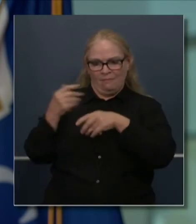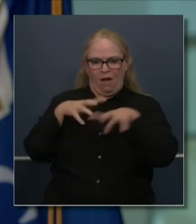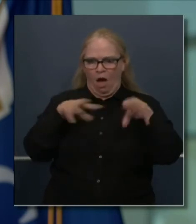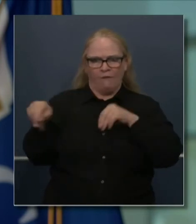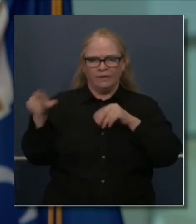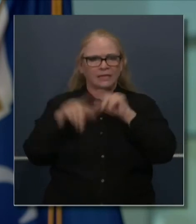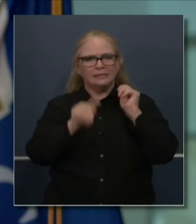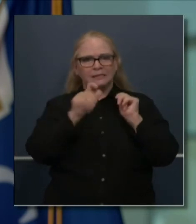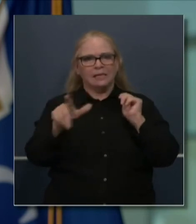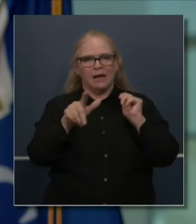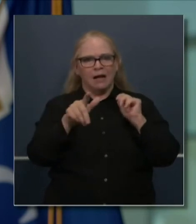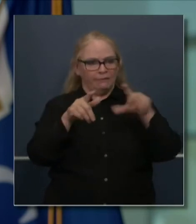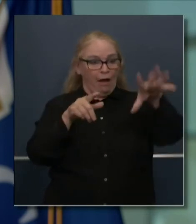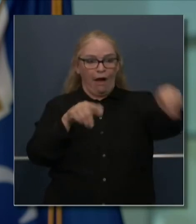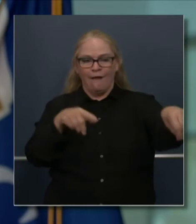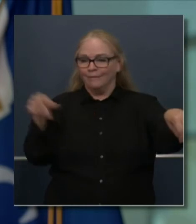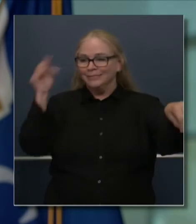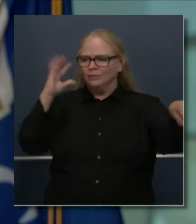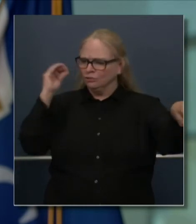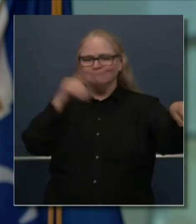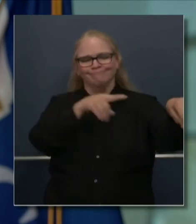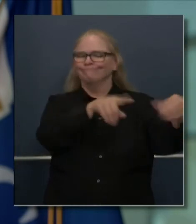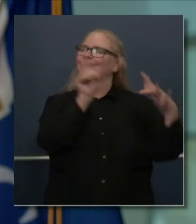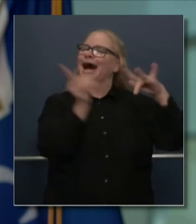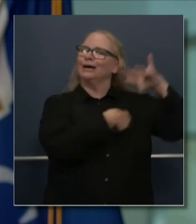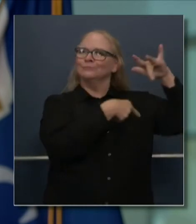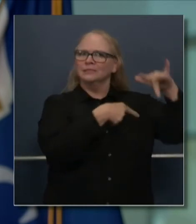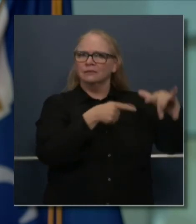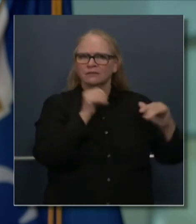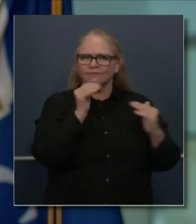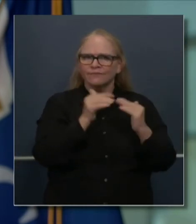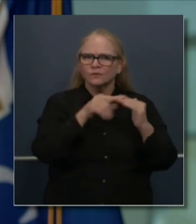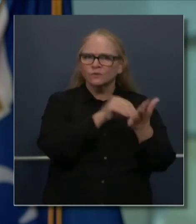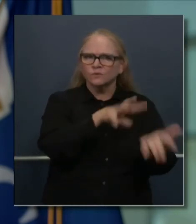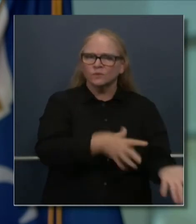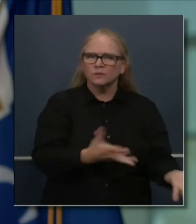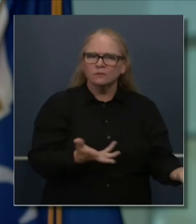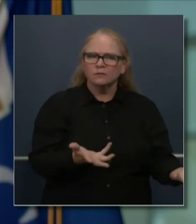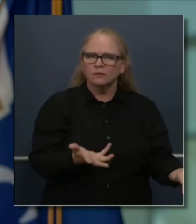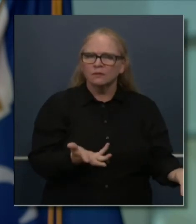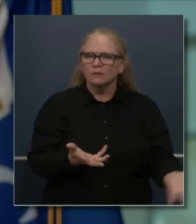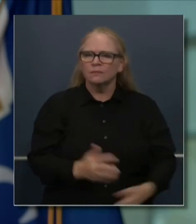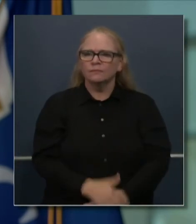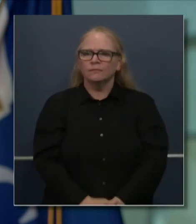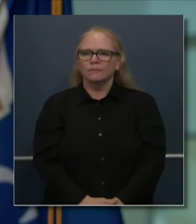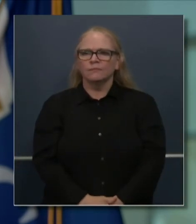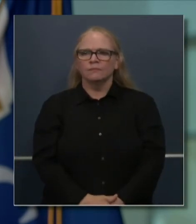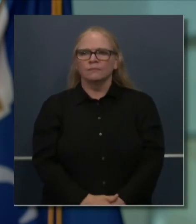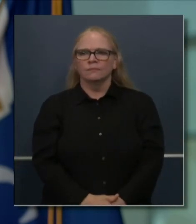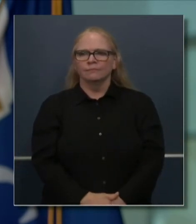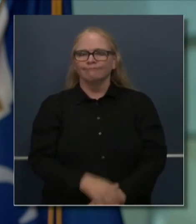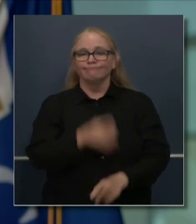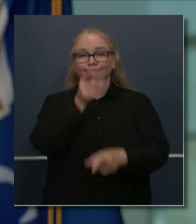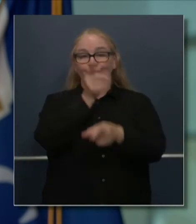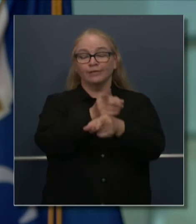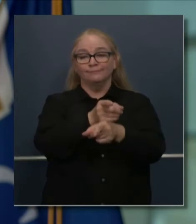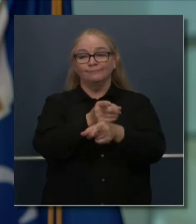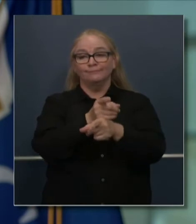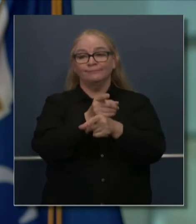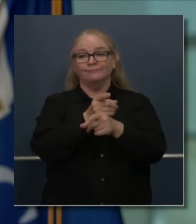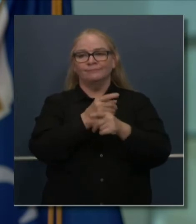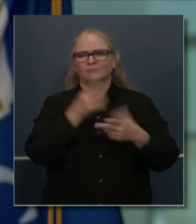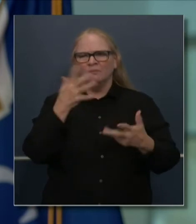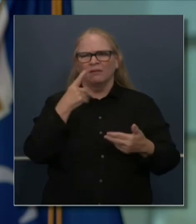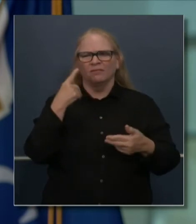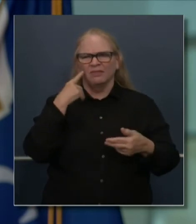We have to be flexible. We are not ideological. And so that's a right question. As a parent, it's a question we've had,